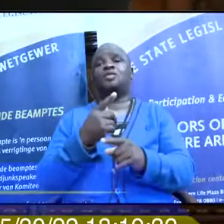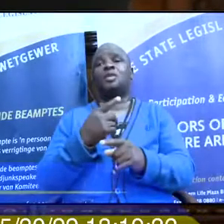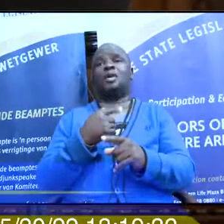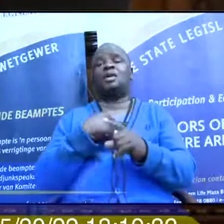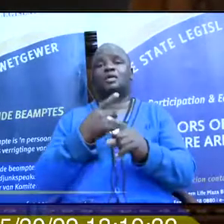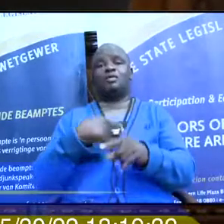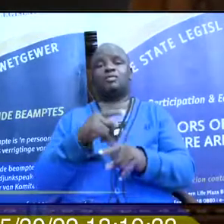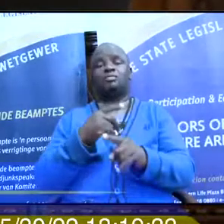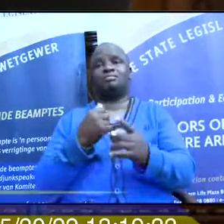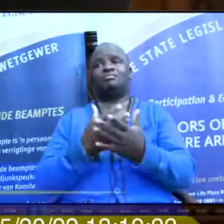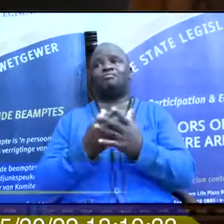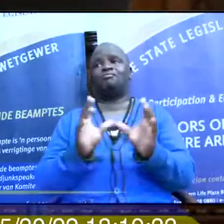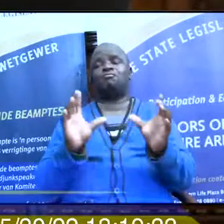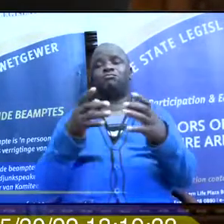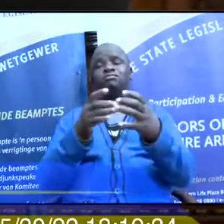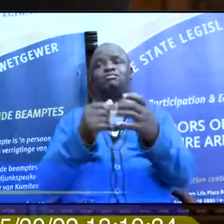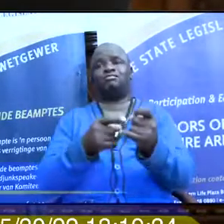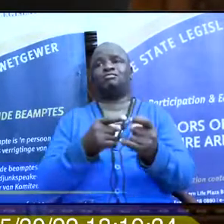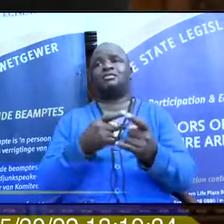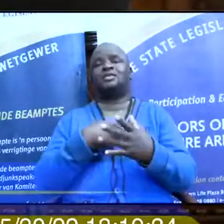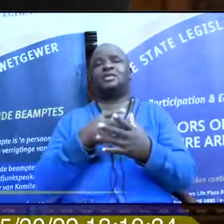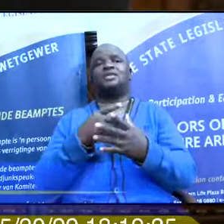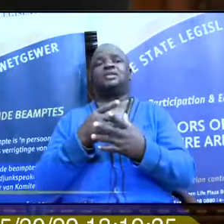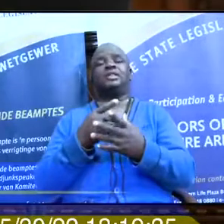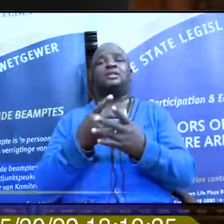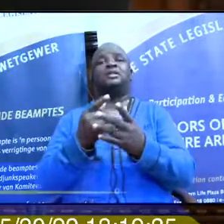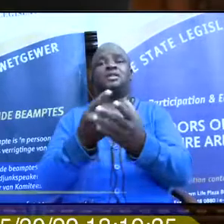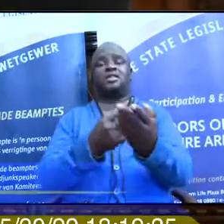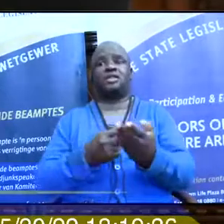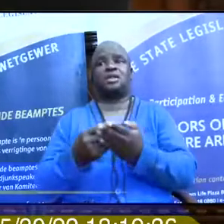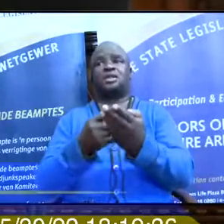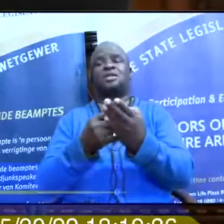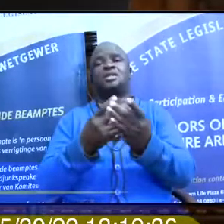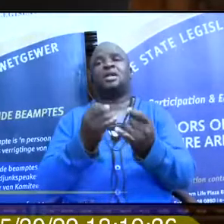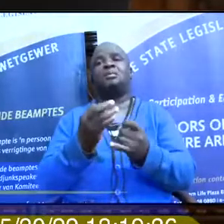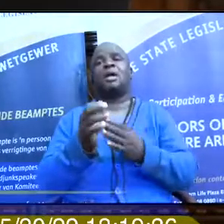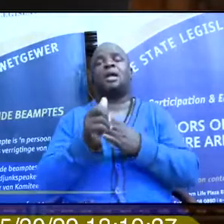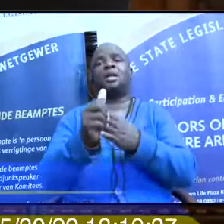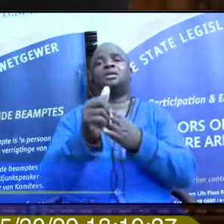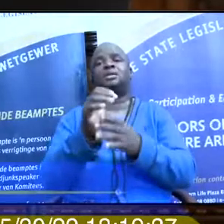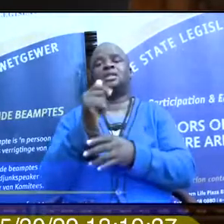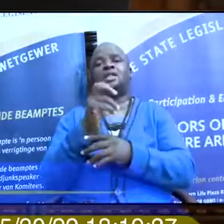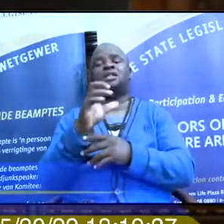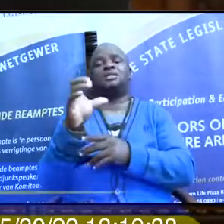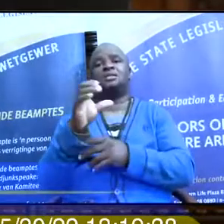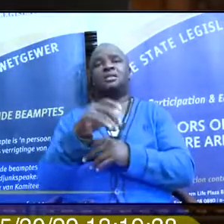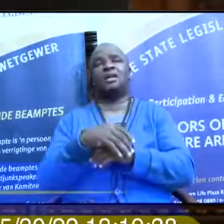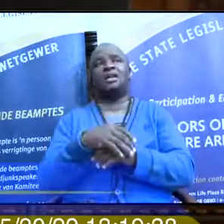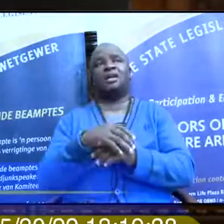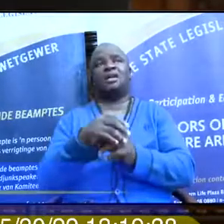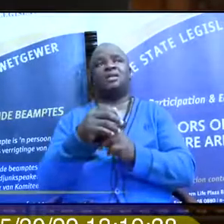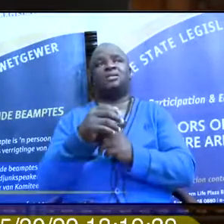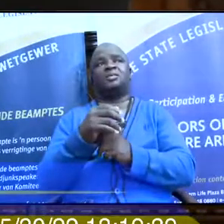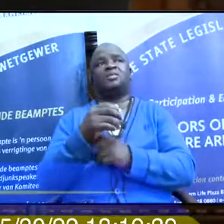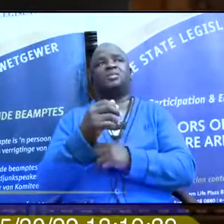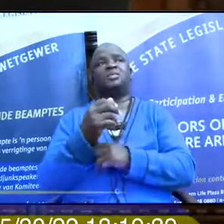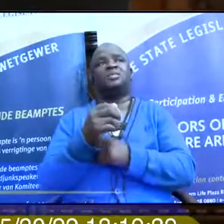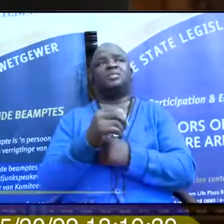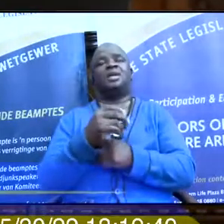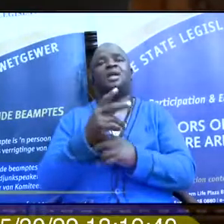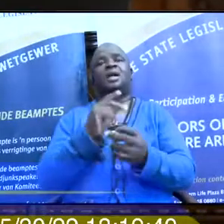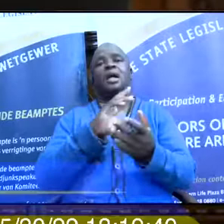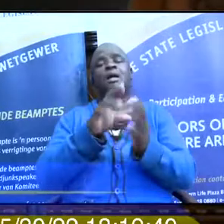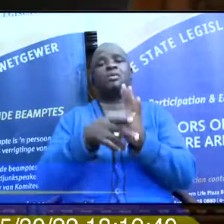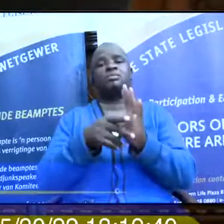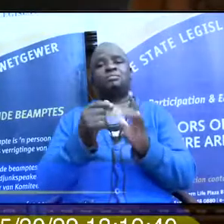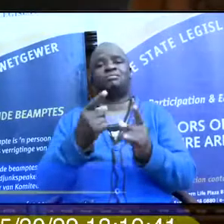brought about by democratic government led by the african national congress is to promote